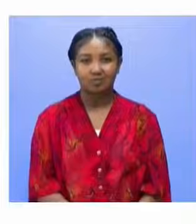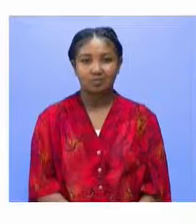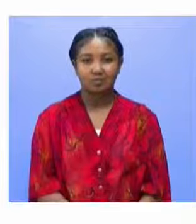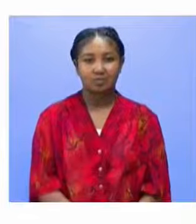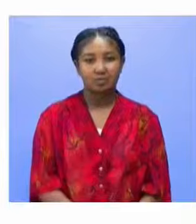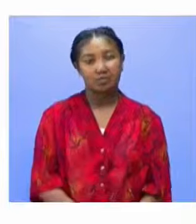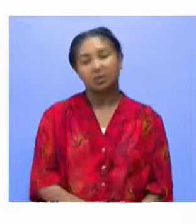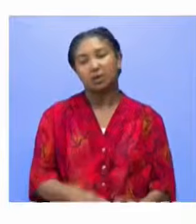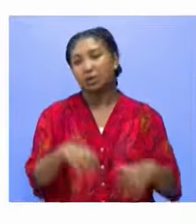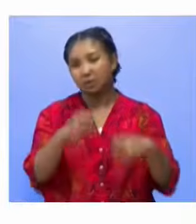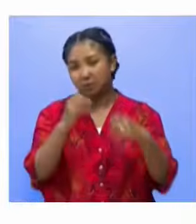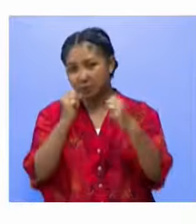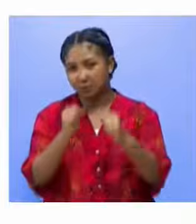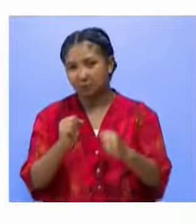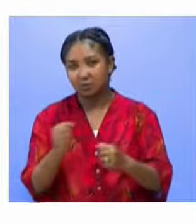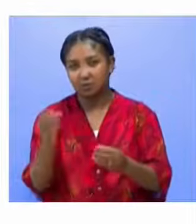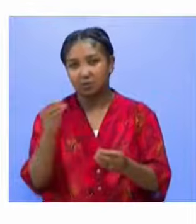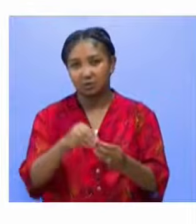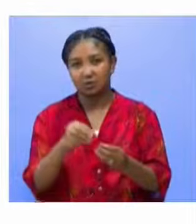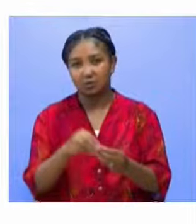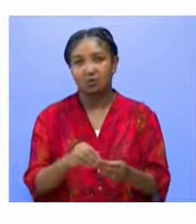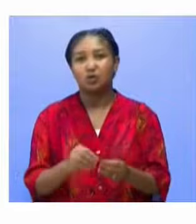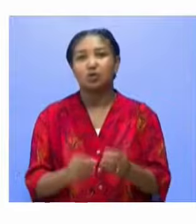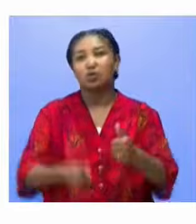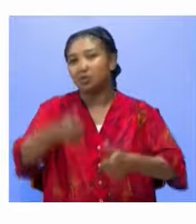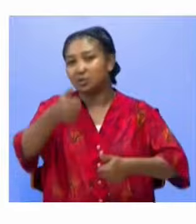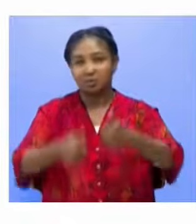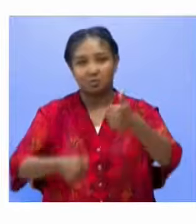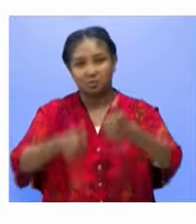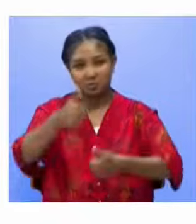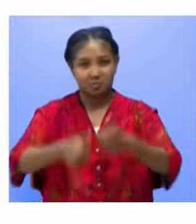Yeah, it's possible here, we can put here which.